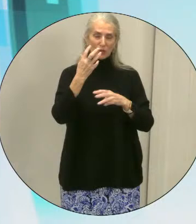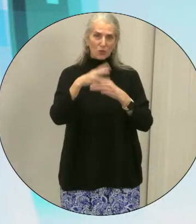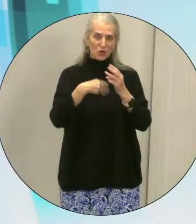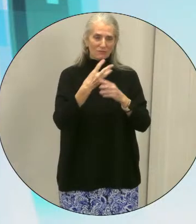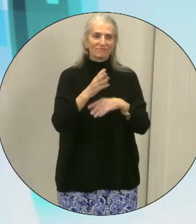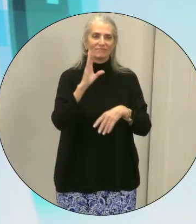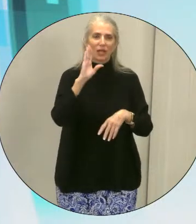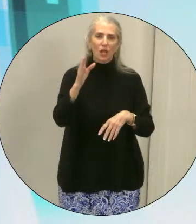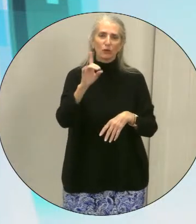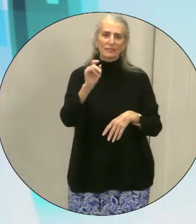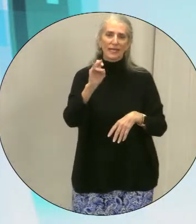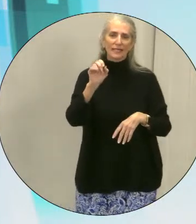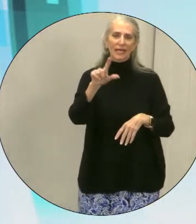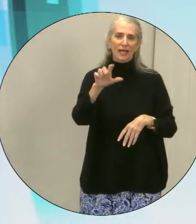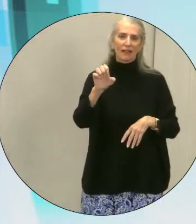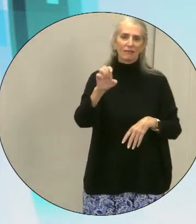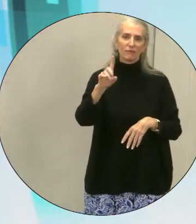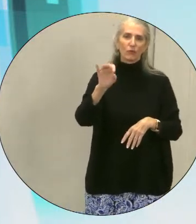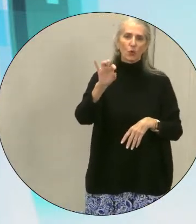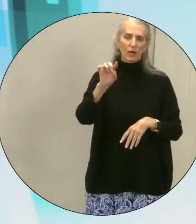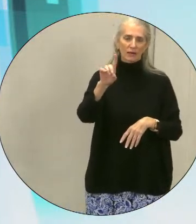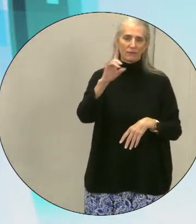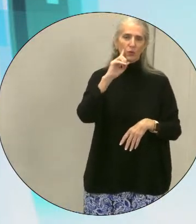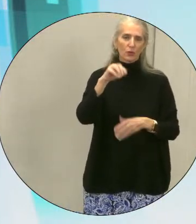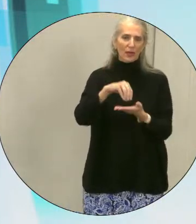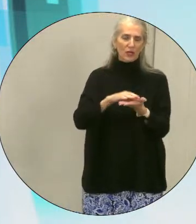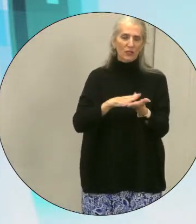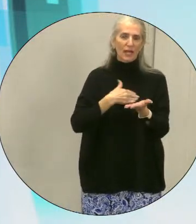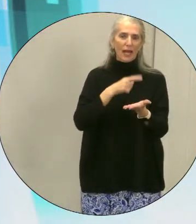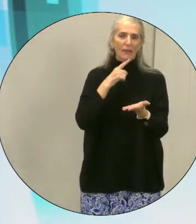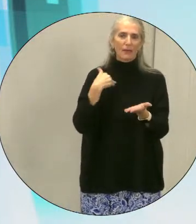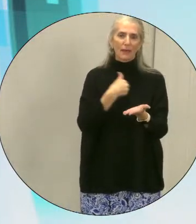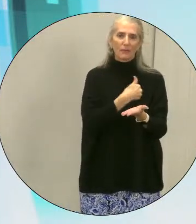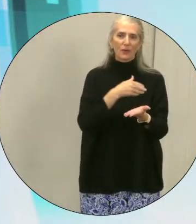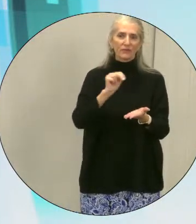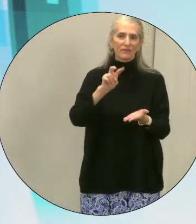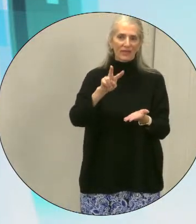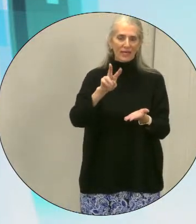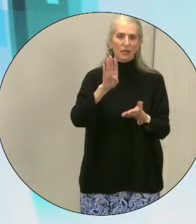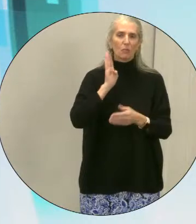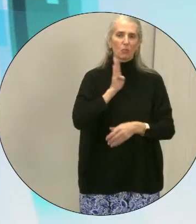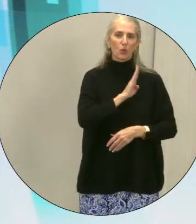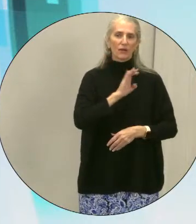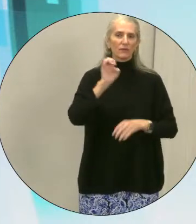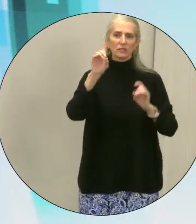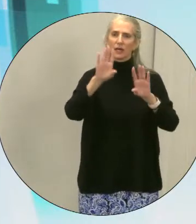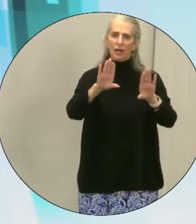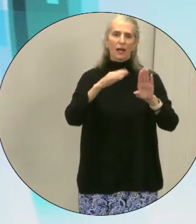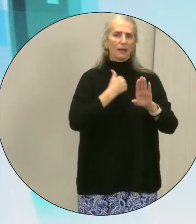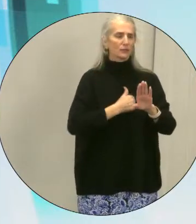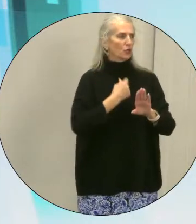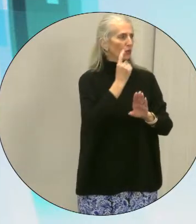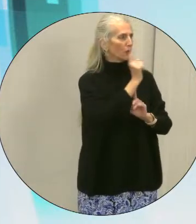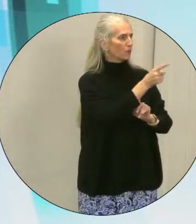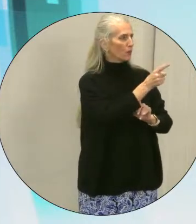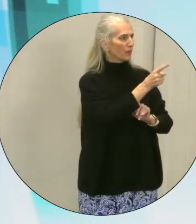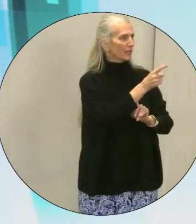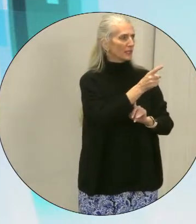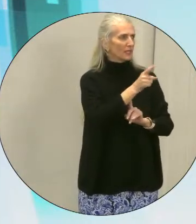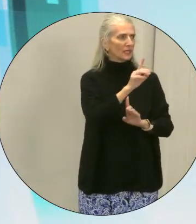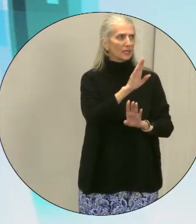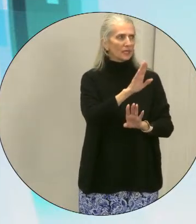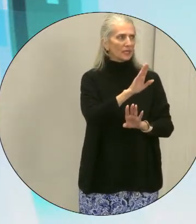Hello, Danielle Ford for the record. I am a member of the Nevada Board of Education. Sorry, Ms. Ford, one moment. I'm stopped your